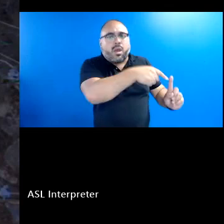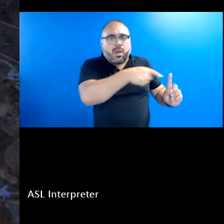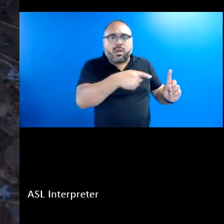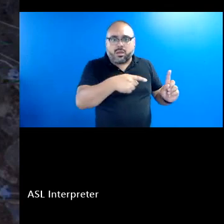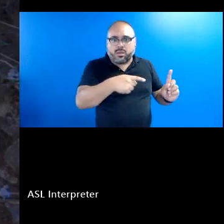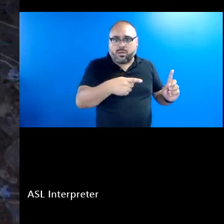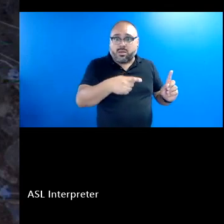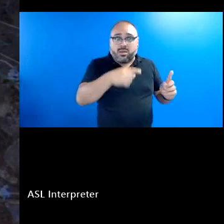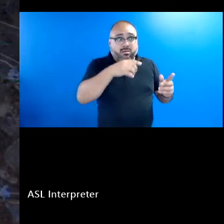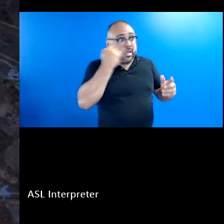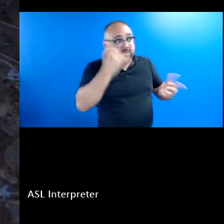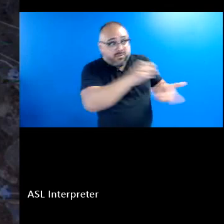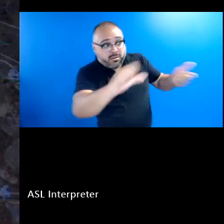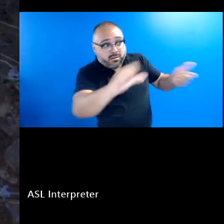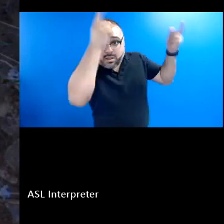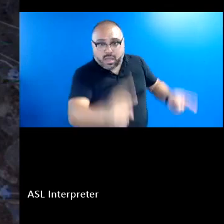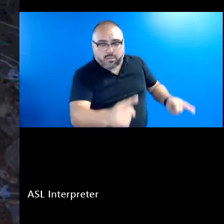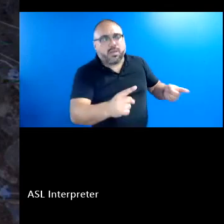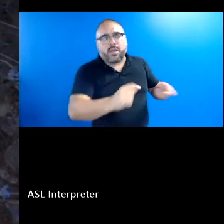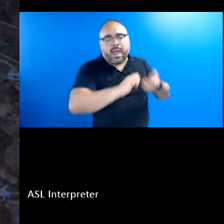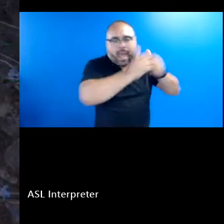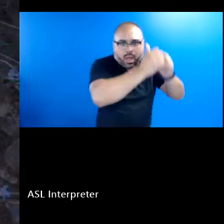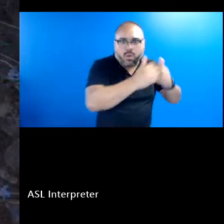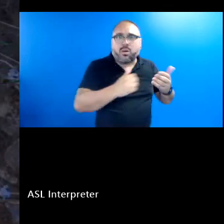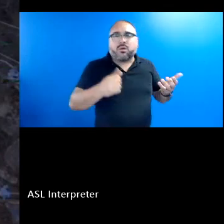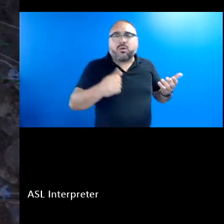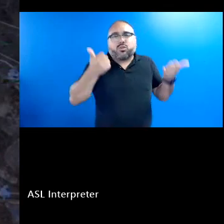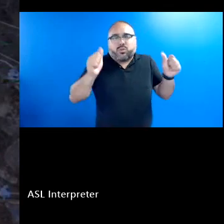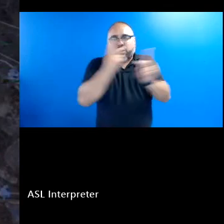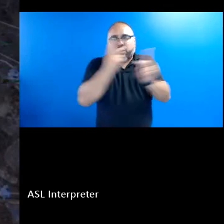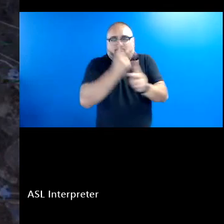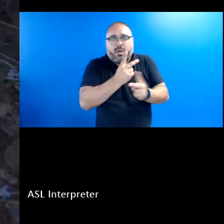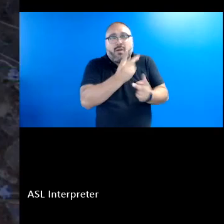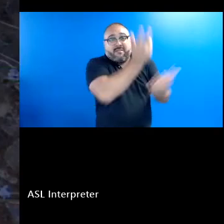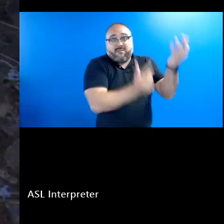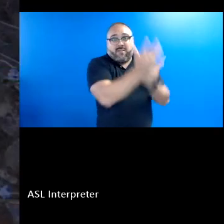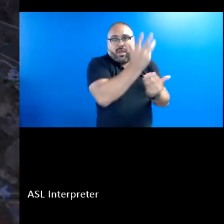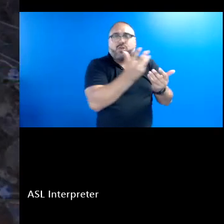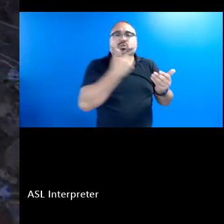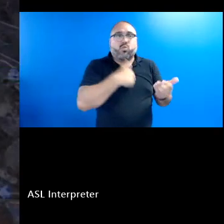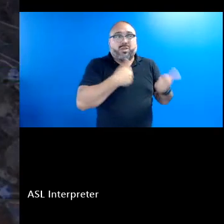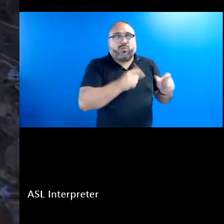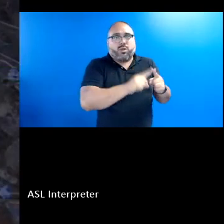debris hit it and caused the ignition, right? So we want to see what kind of fires we are actually preventing.